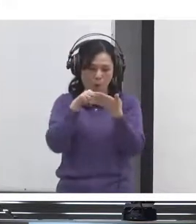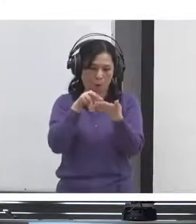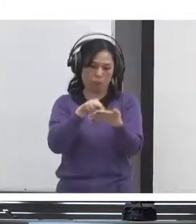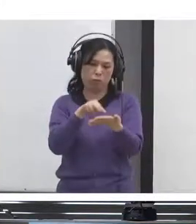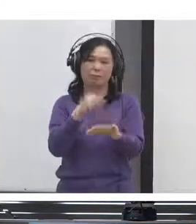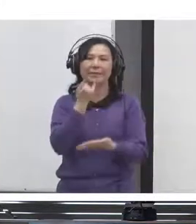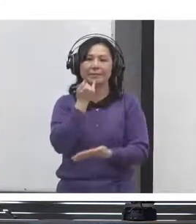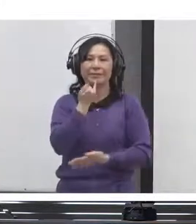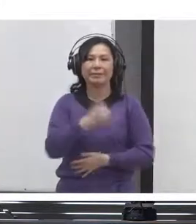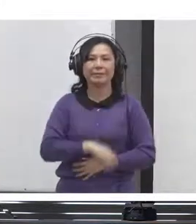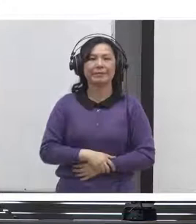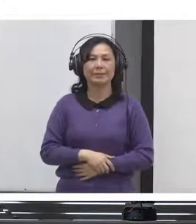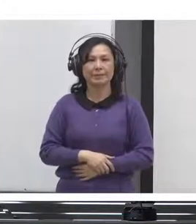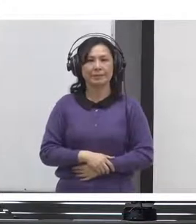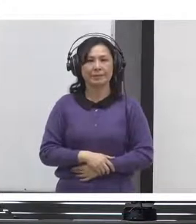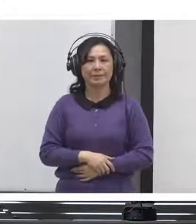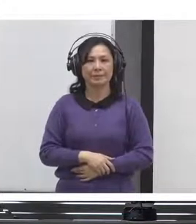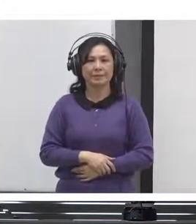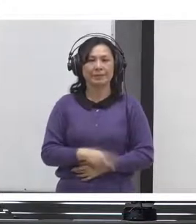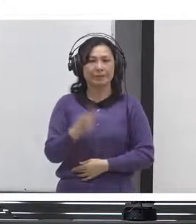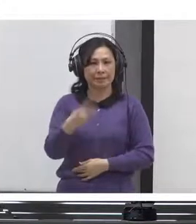live.